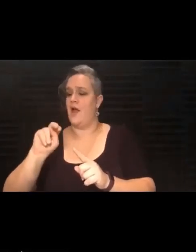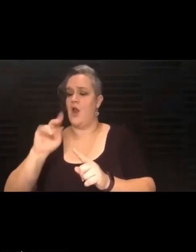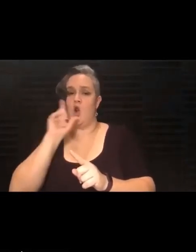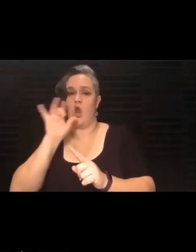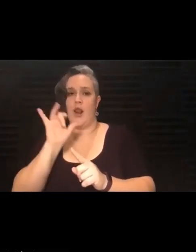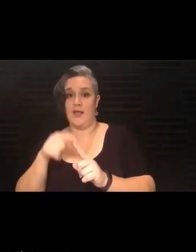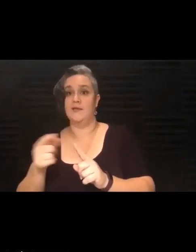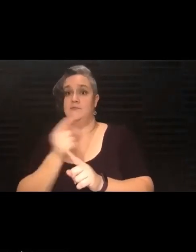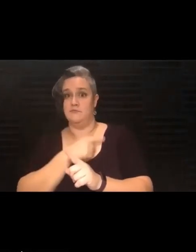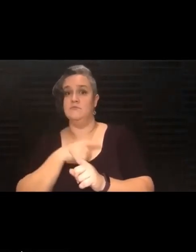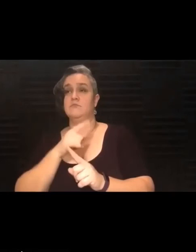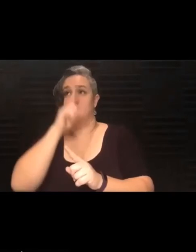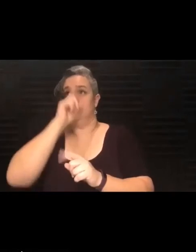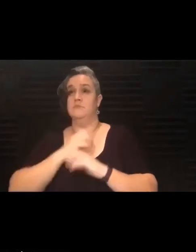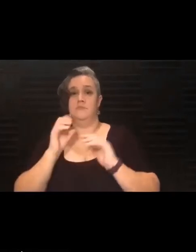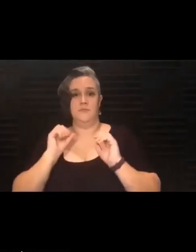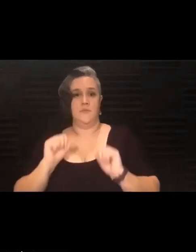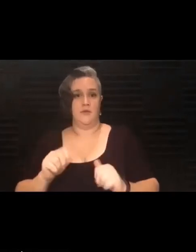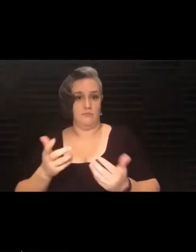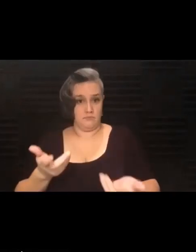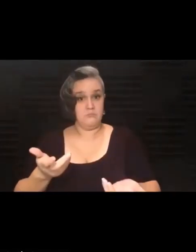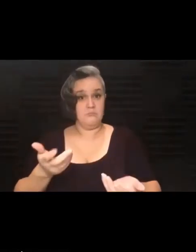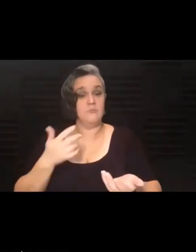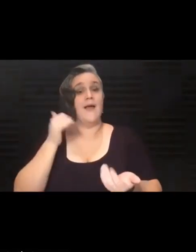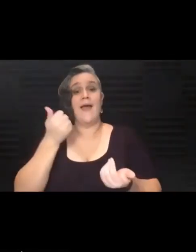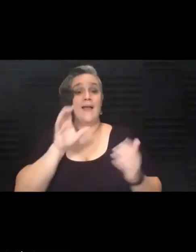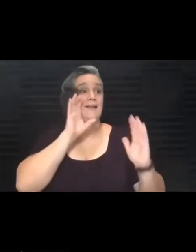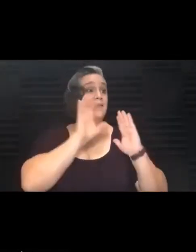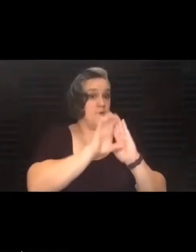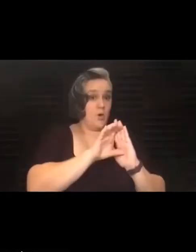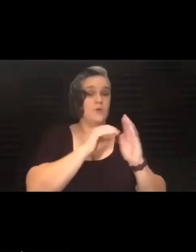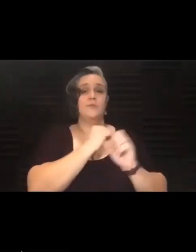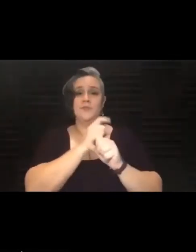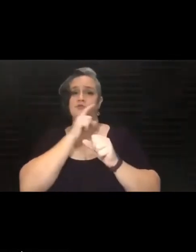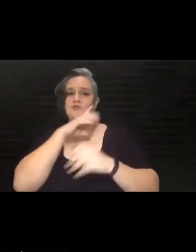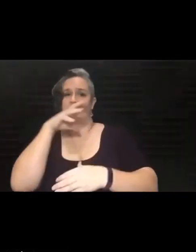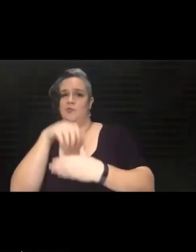If any photo that you use, you want to provide a description to it.